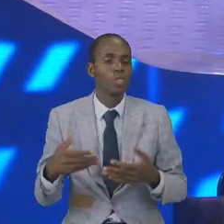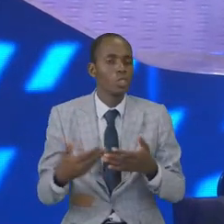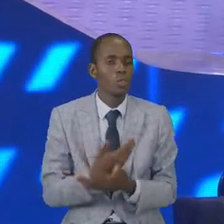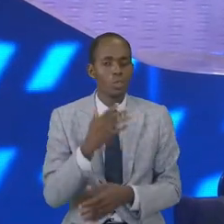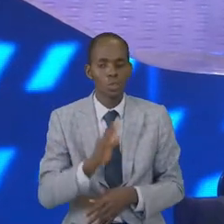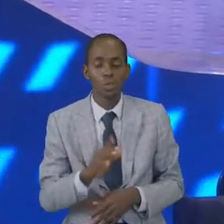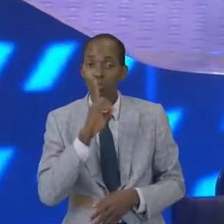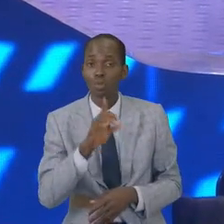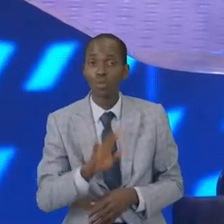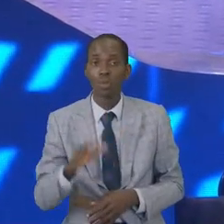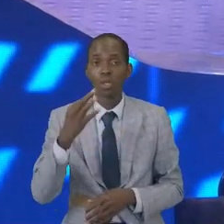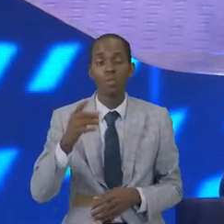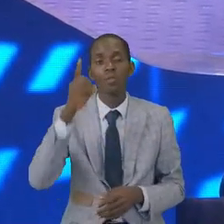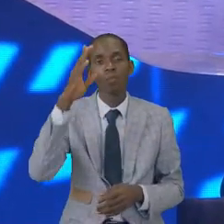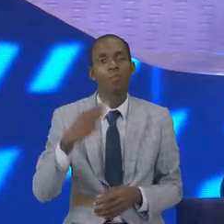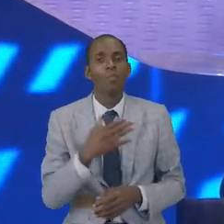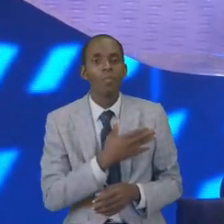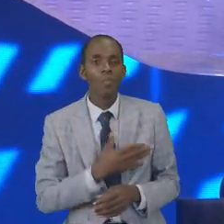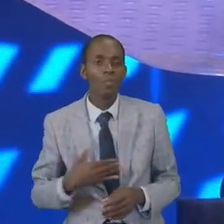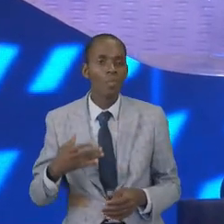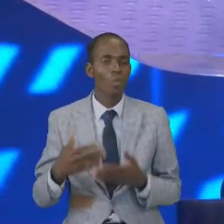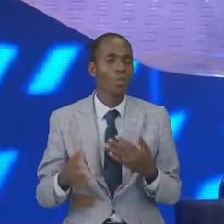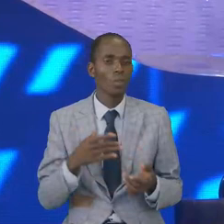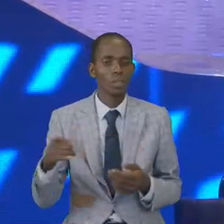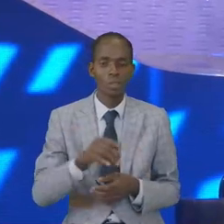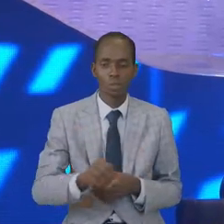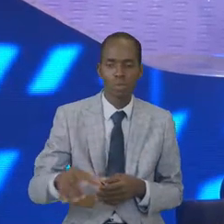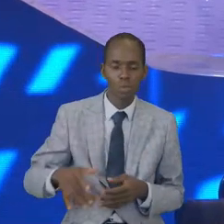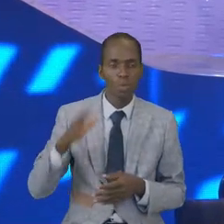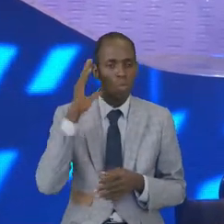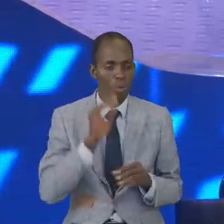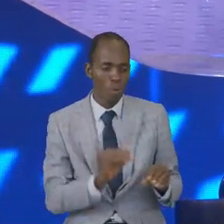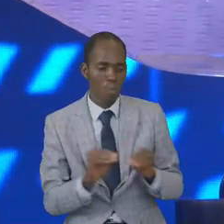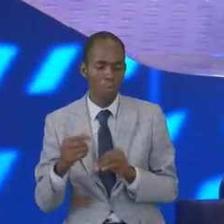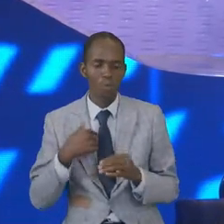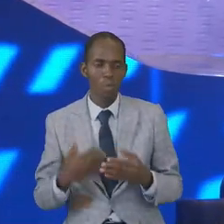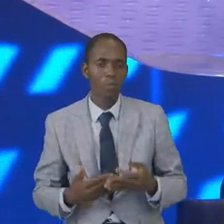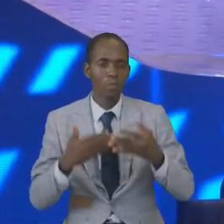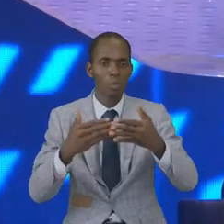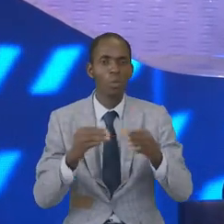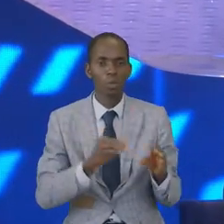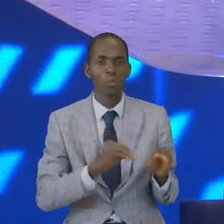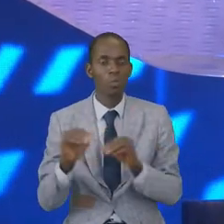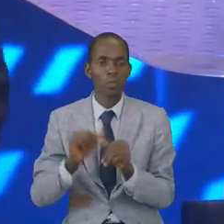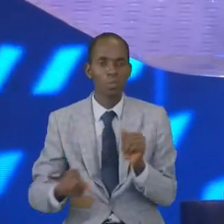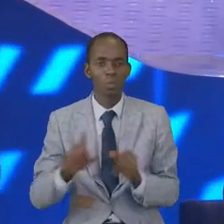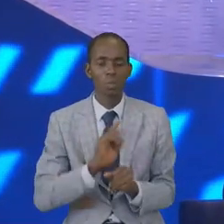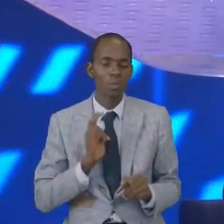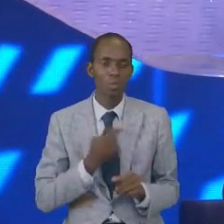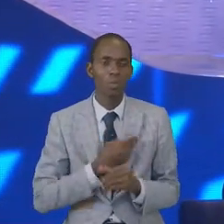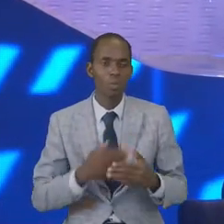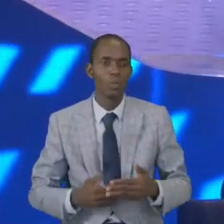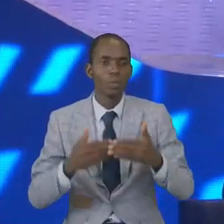children of God, and everything they sow will move us forward, will move you forward, will move me forward in the path